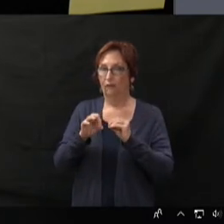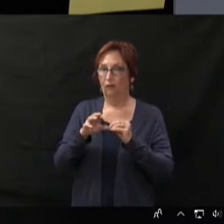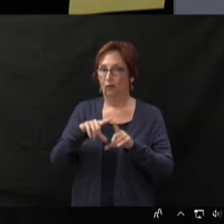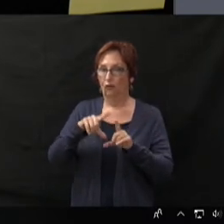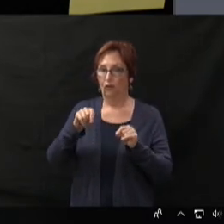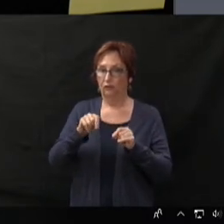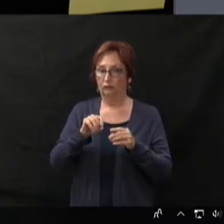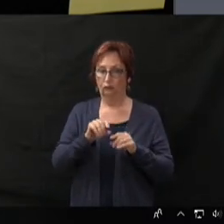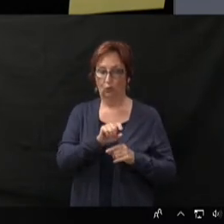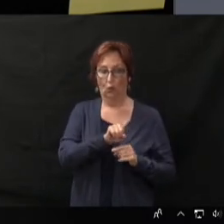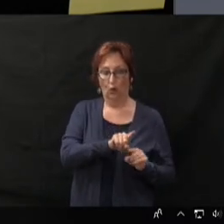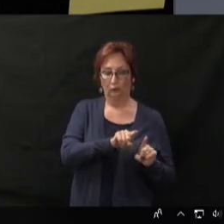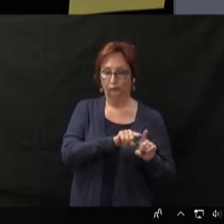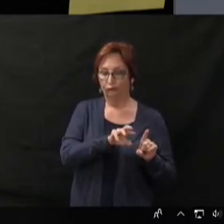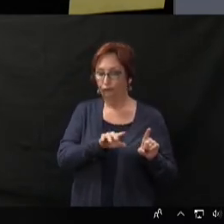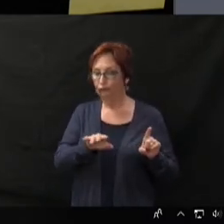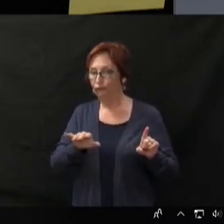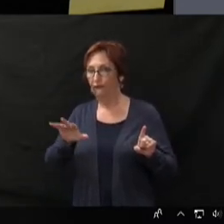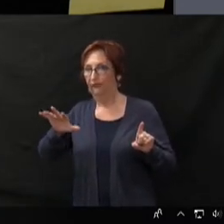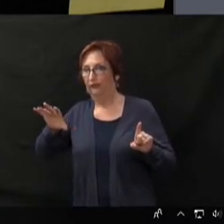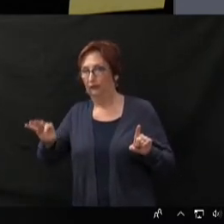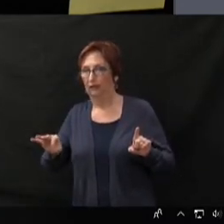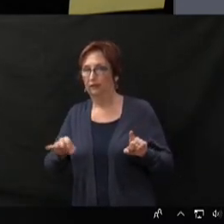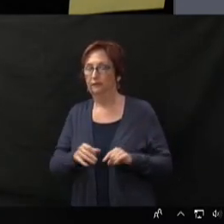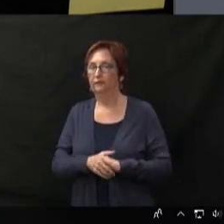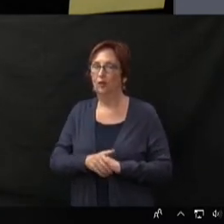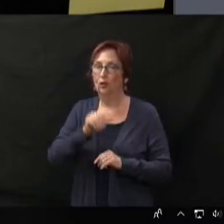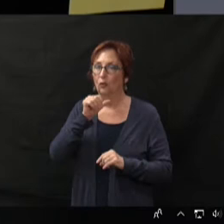Blends. I'm not, but we're not putting blends in here.